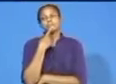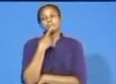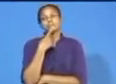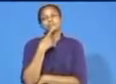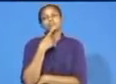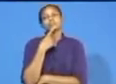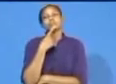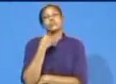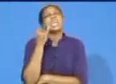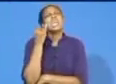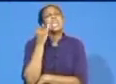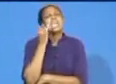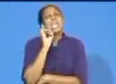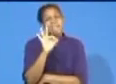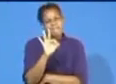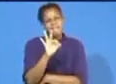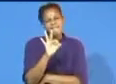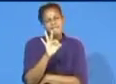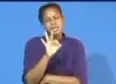If